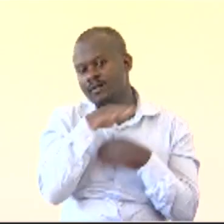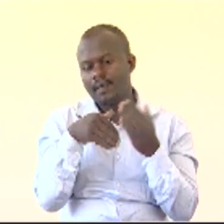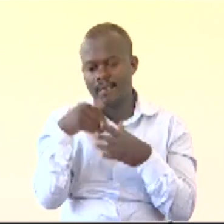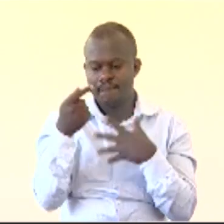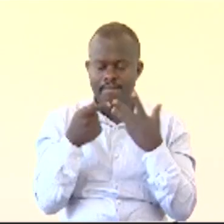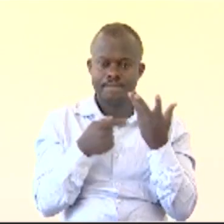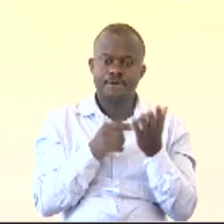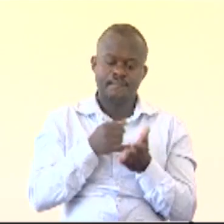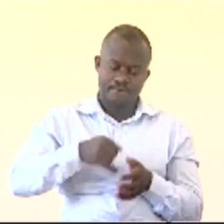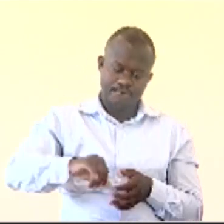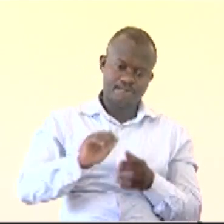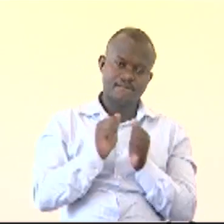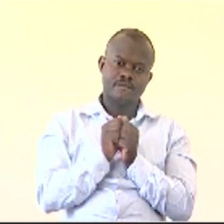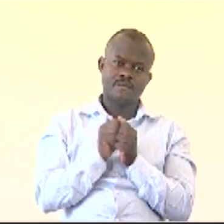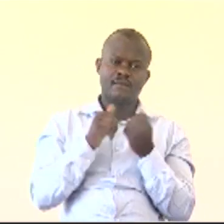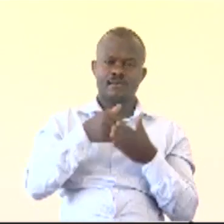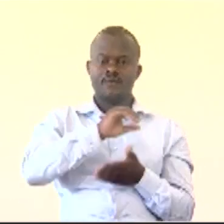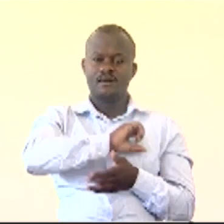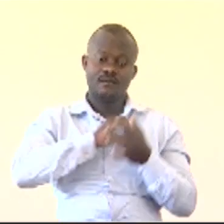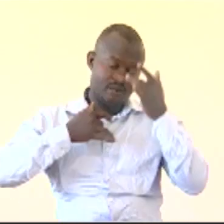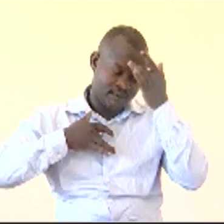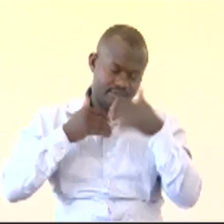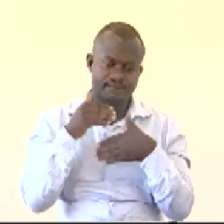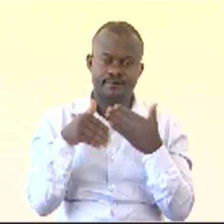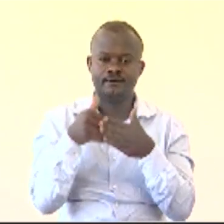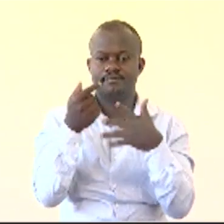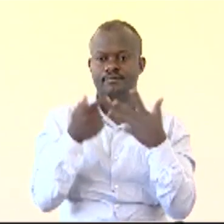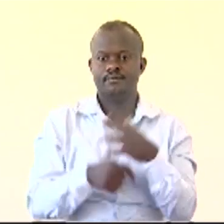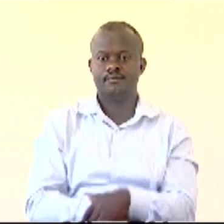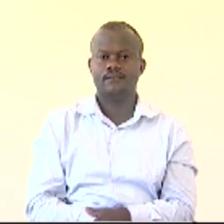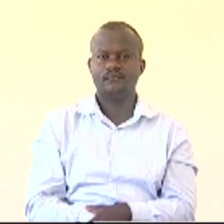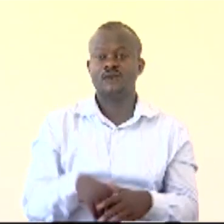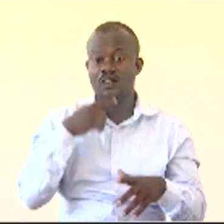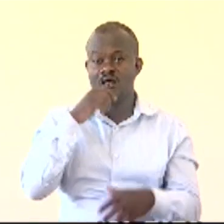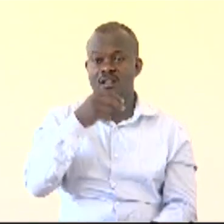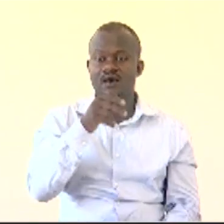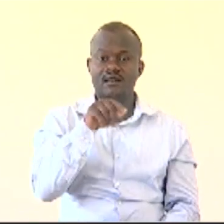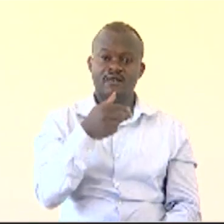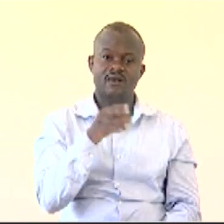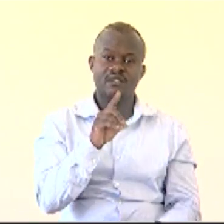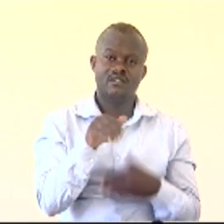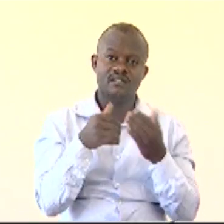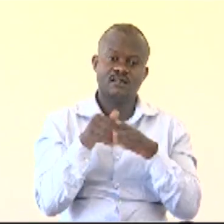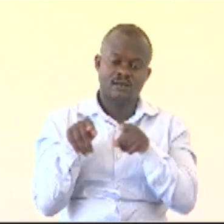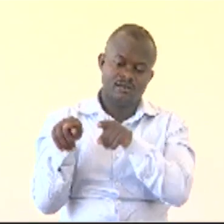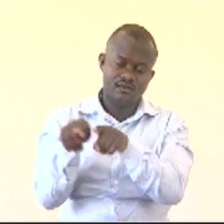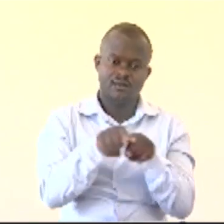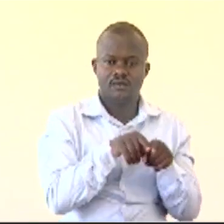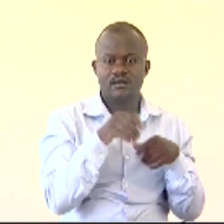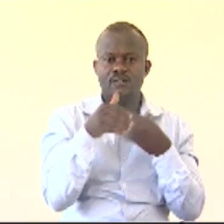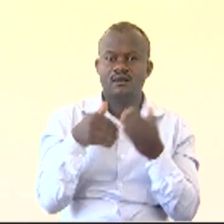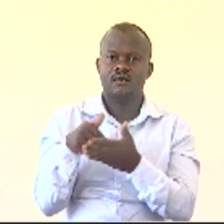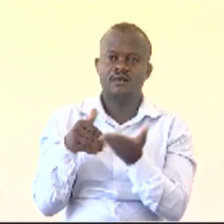urine of a patient and even carriers. So typhoid is common in areas where